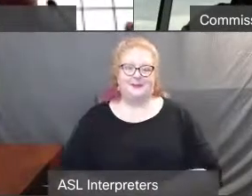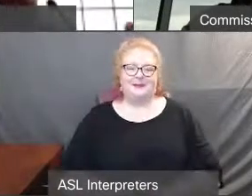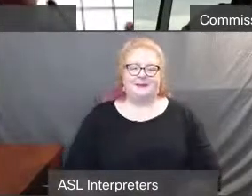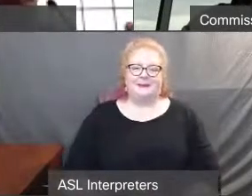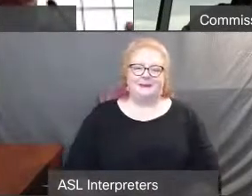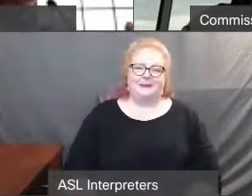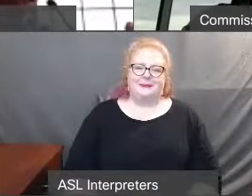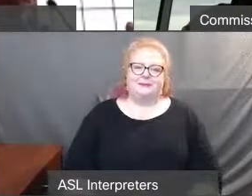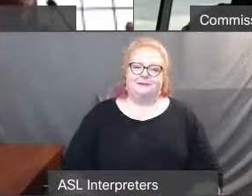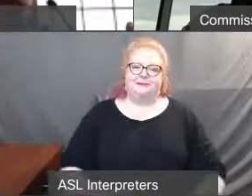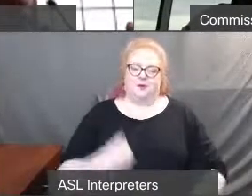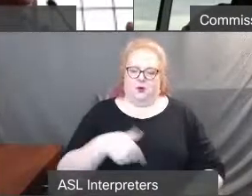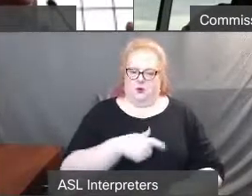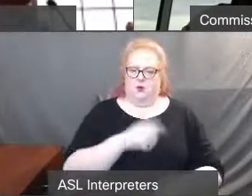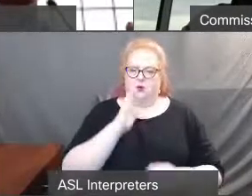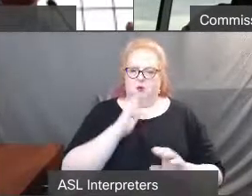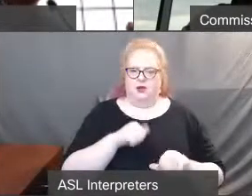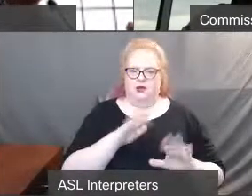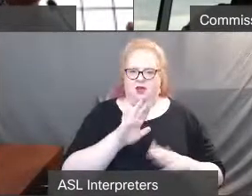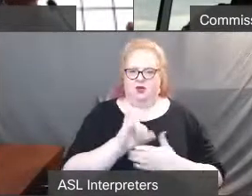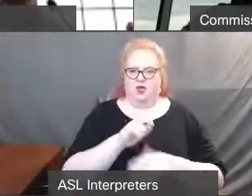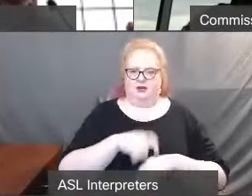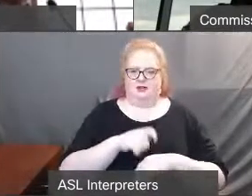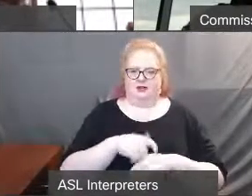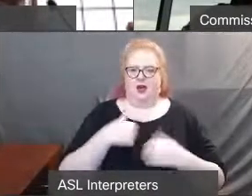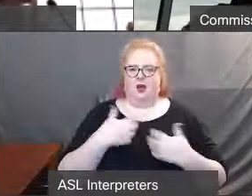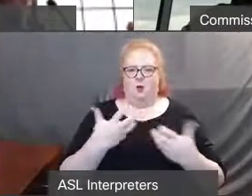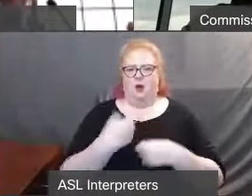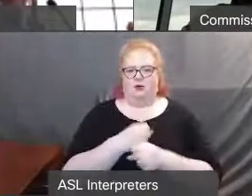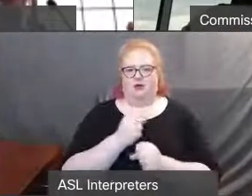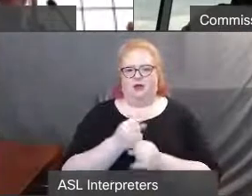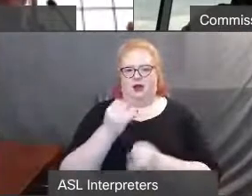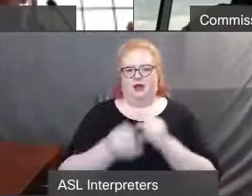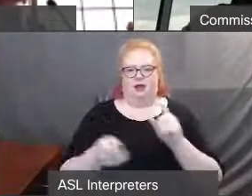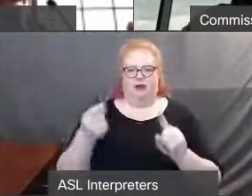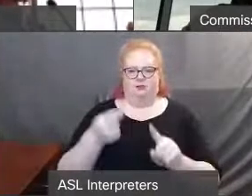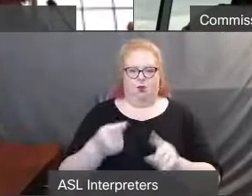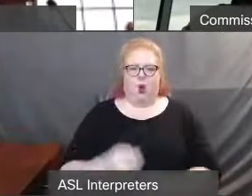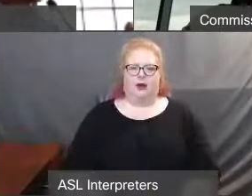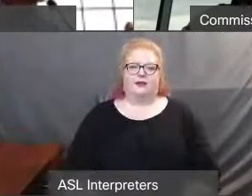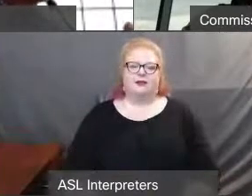And we yield their time. I'd like to make this last point, please.